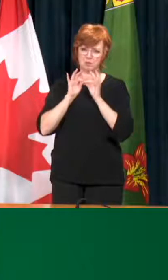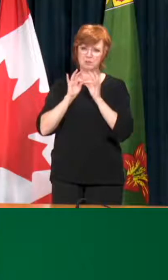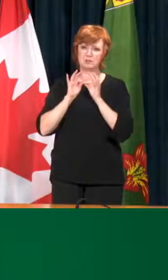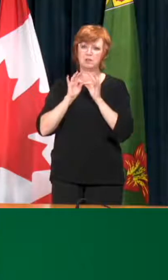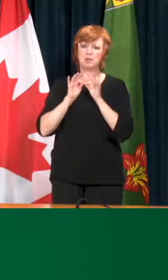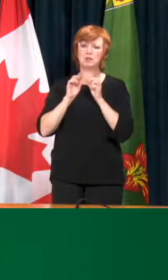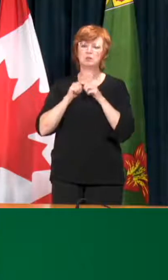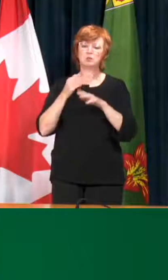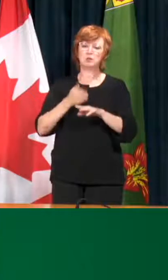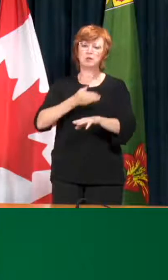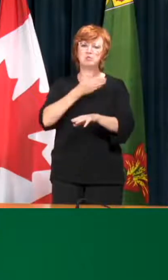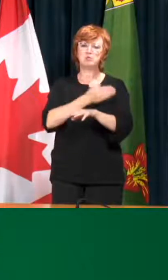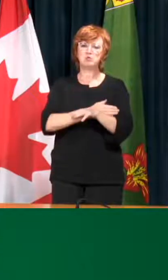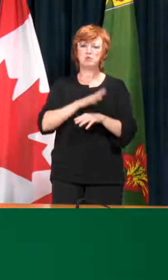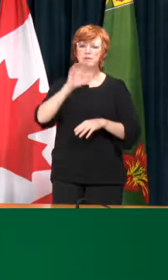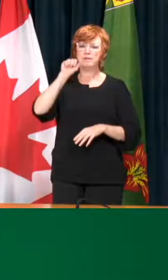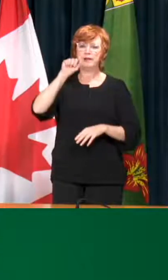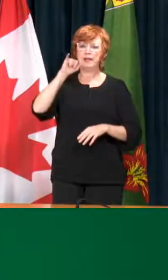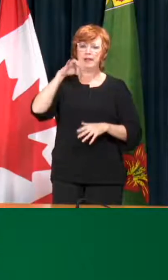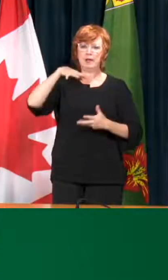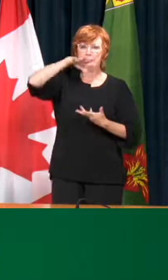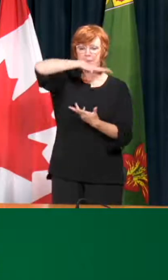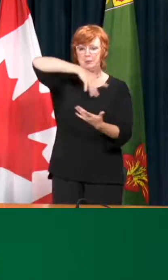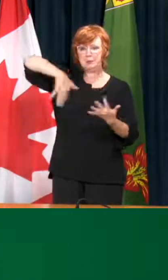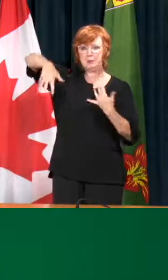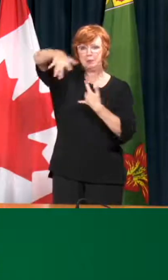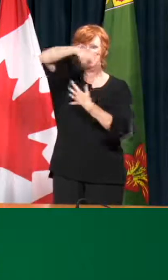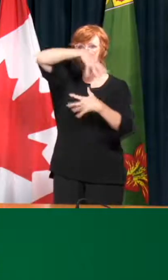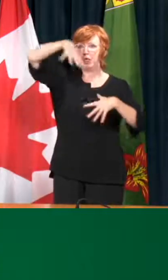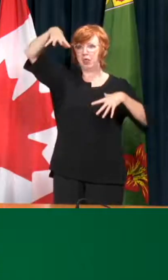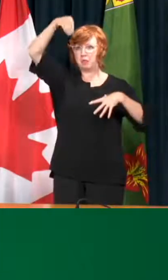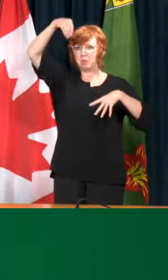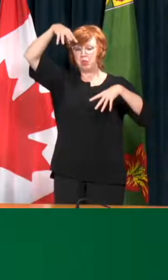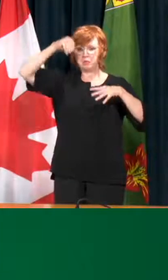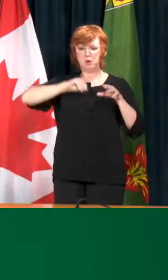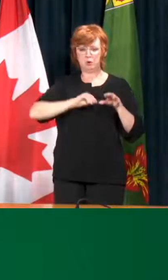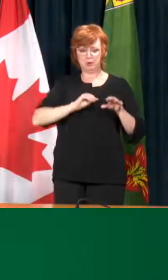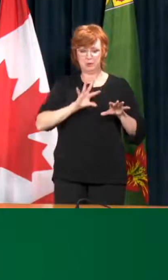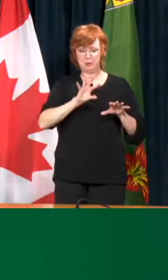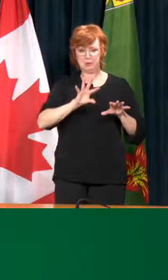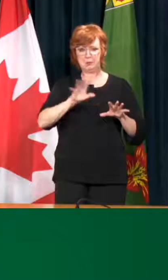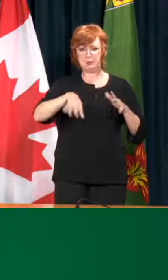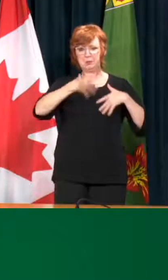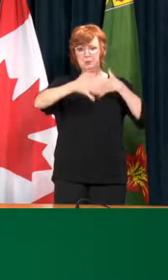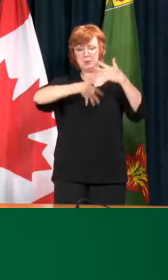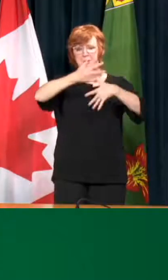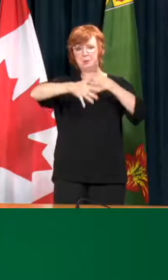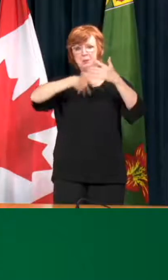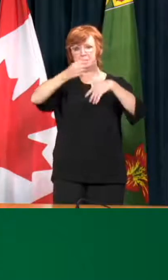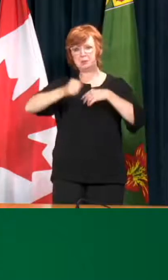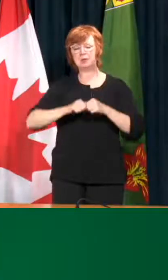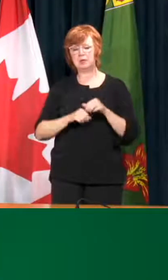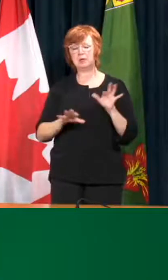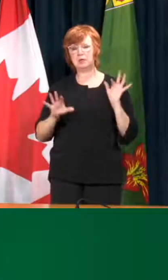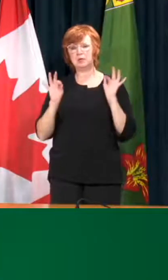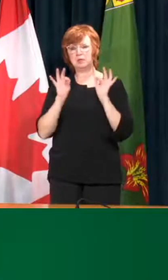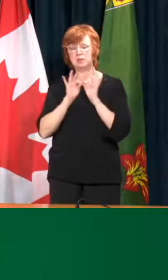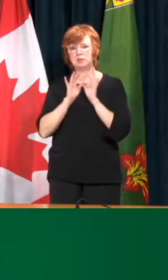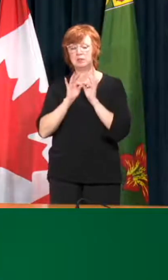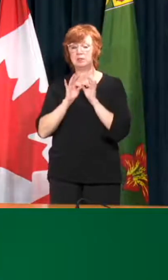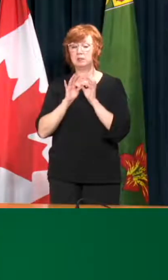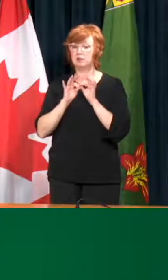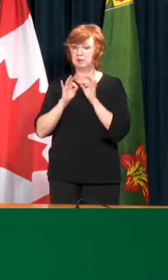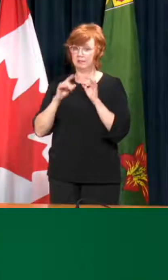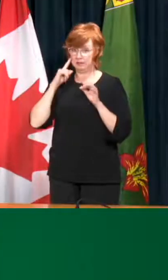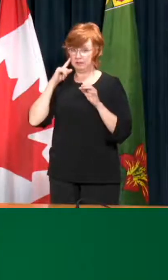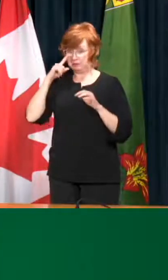for example, but in summer, but in winter also, where some of those considerations would be very important when there are groups